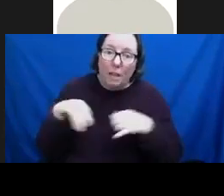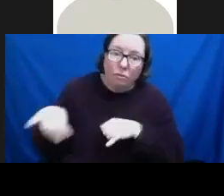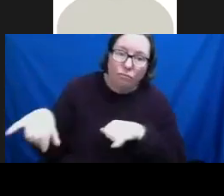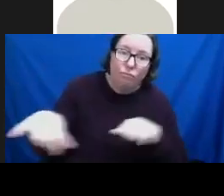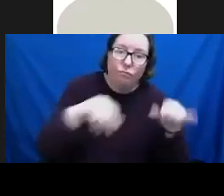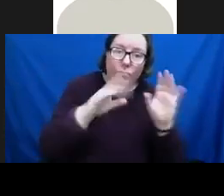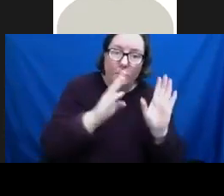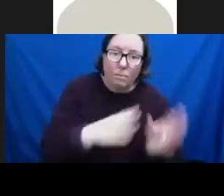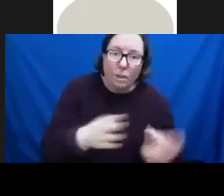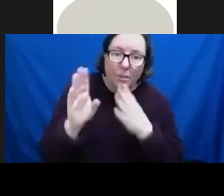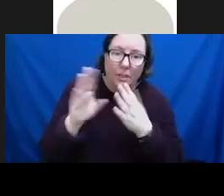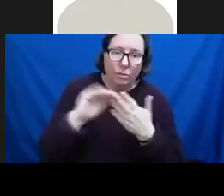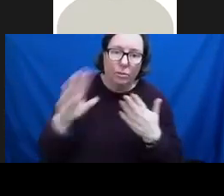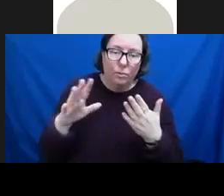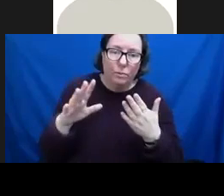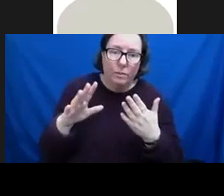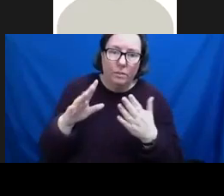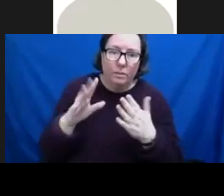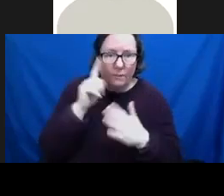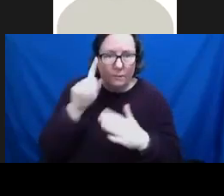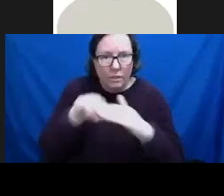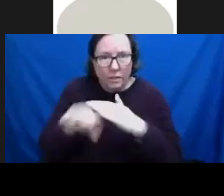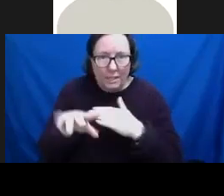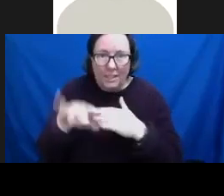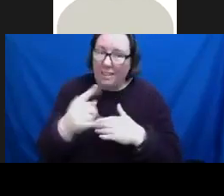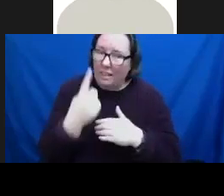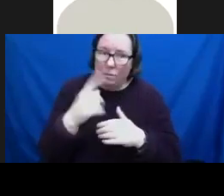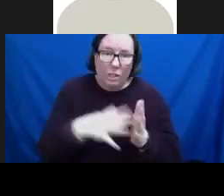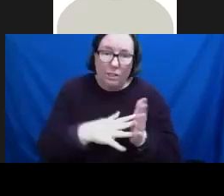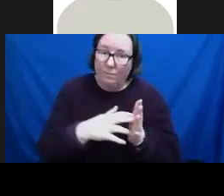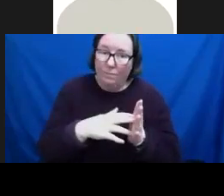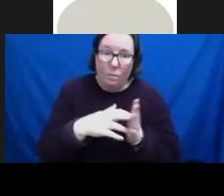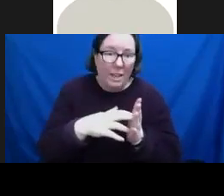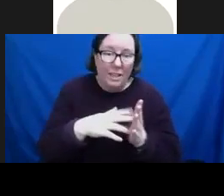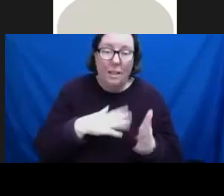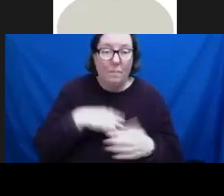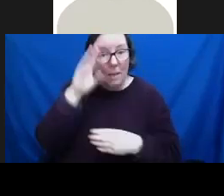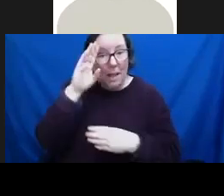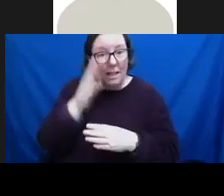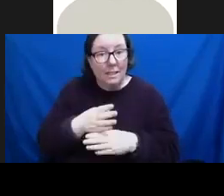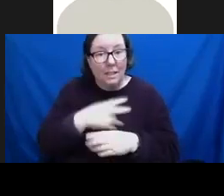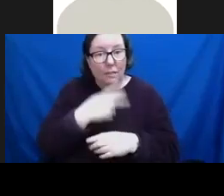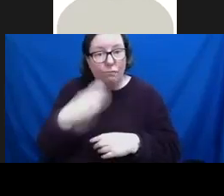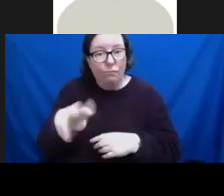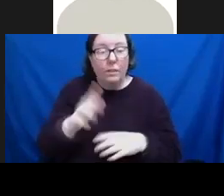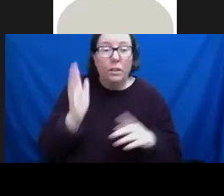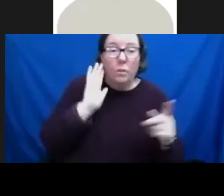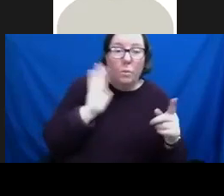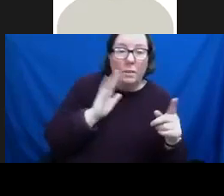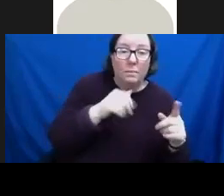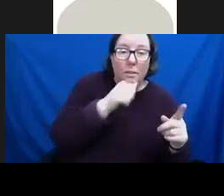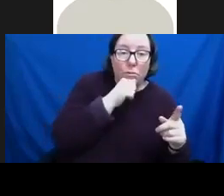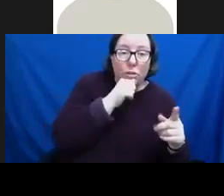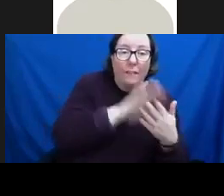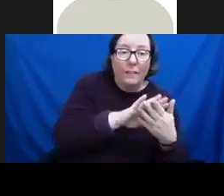adequately prepare our students. So I think that is lacking. And where my son transitioned from a private school to a